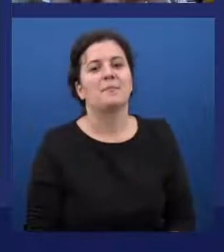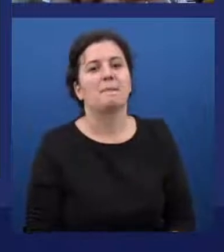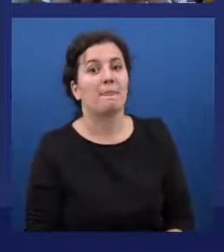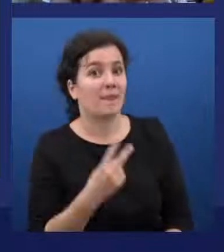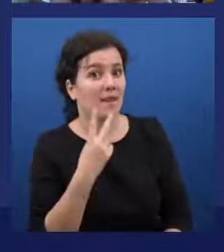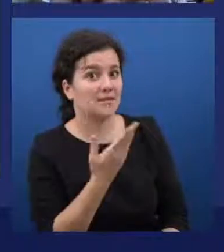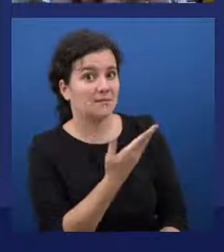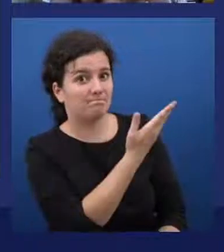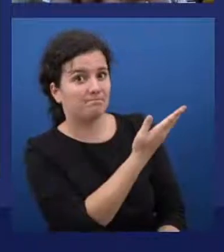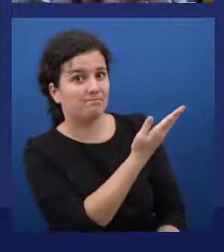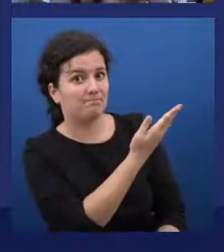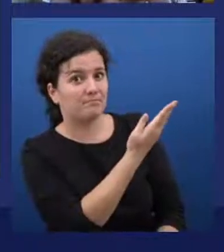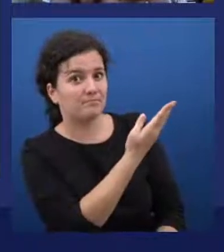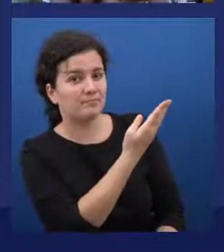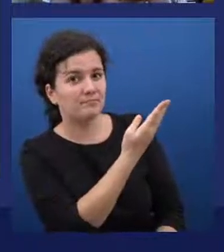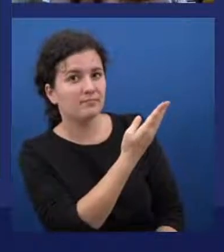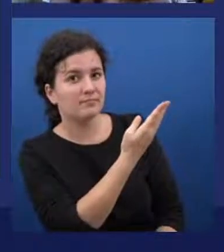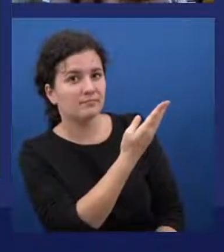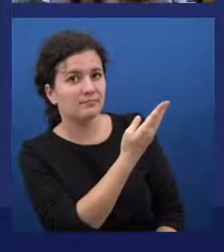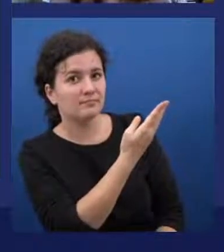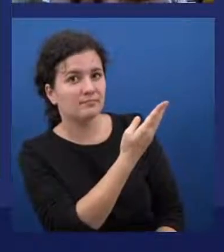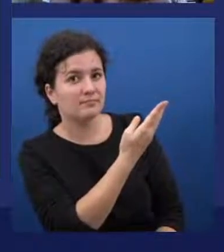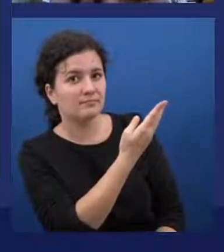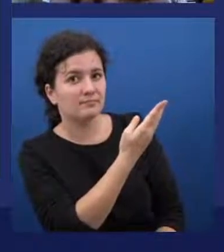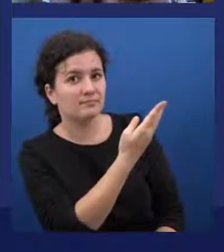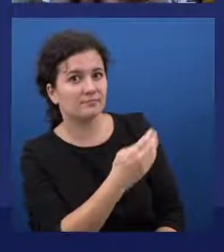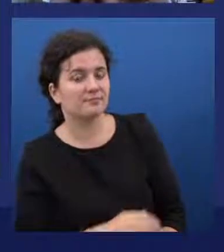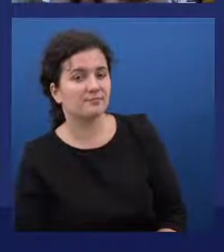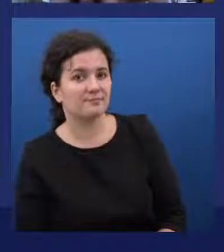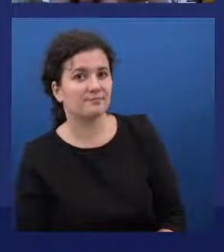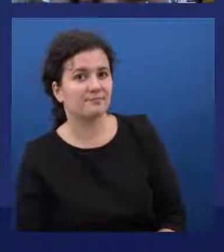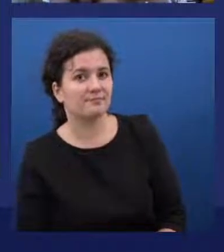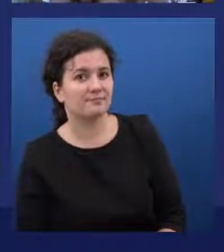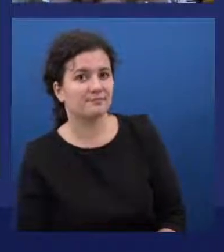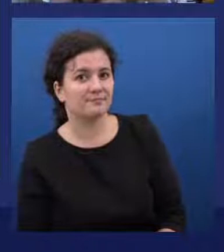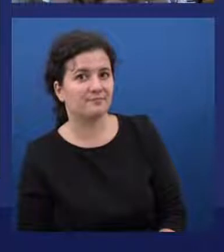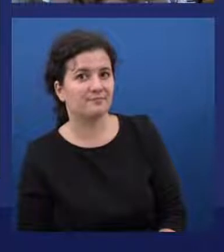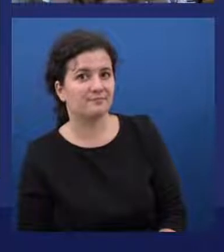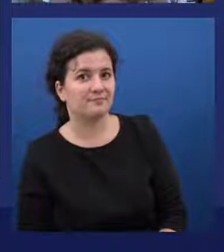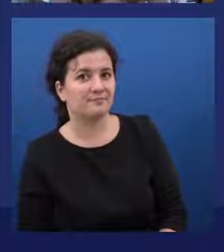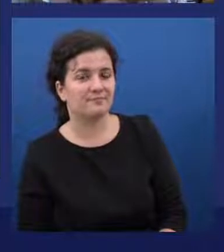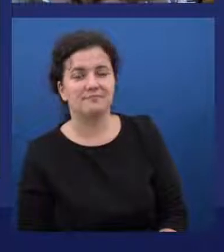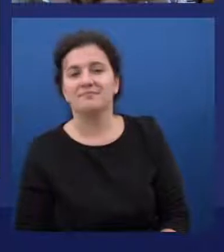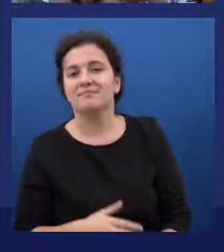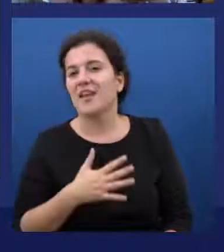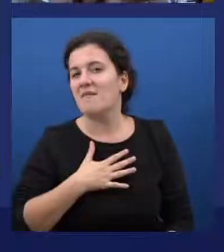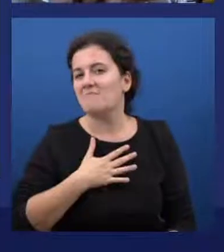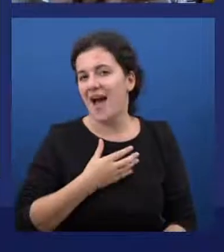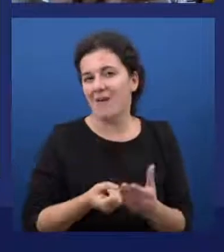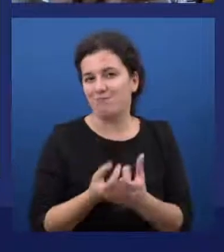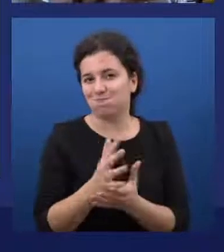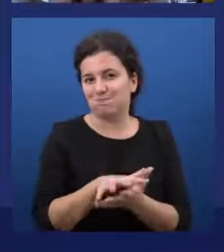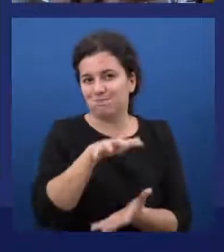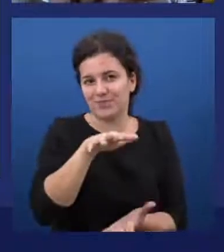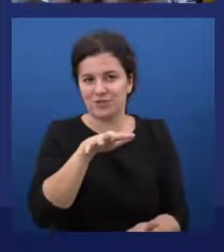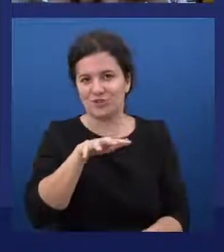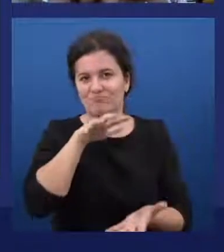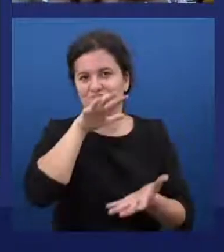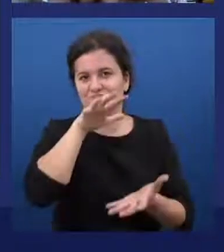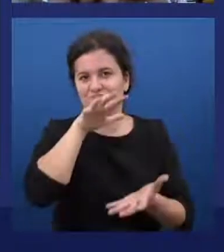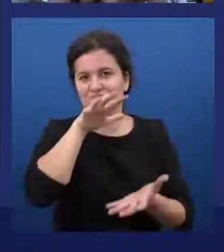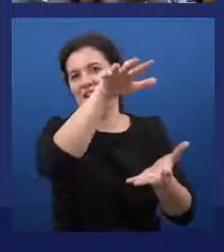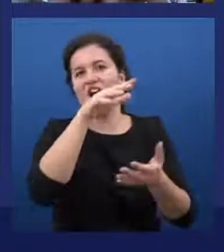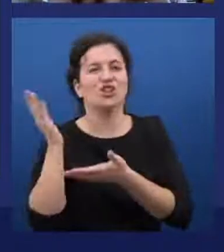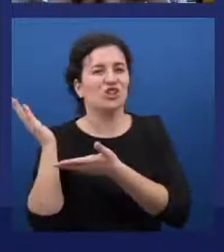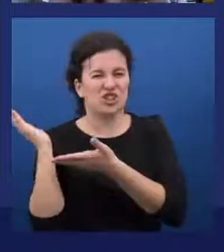I'm basically sharing the whole data set with the service, and then I